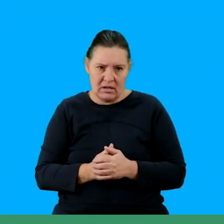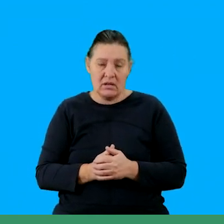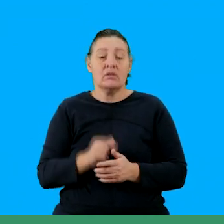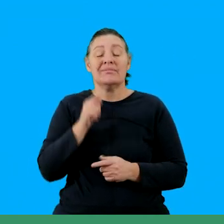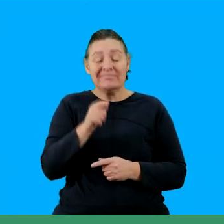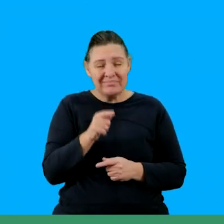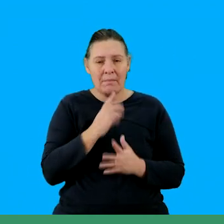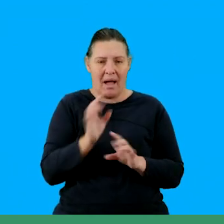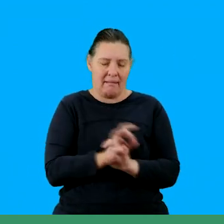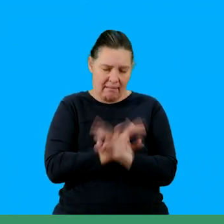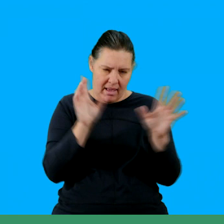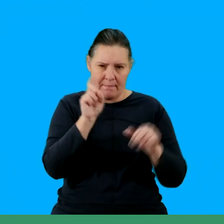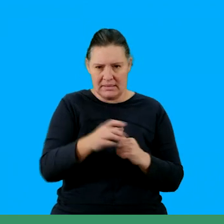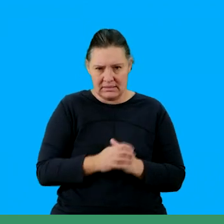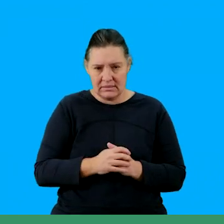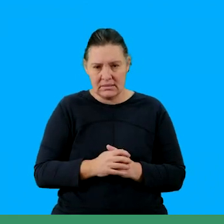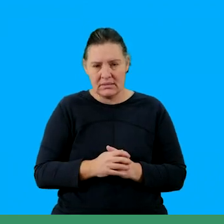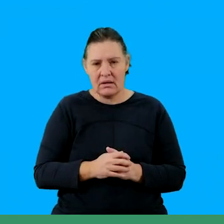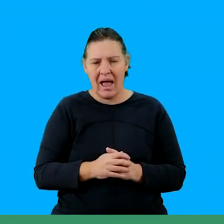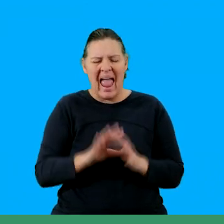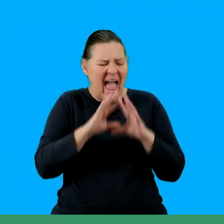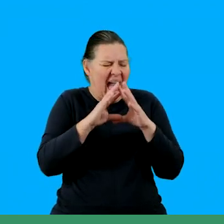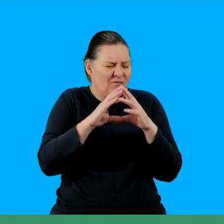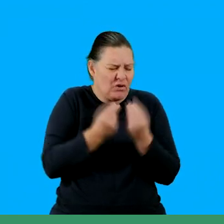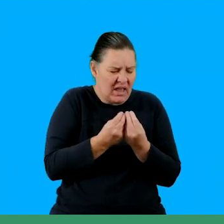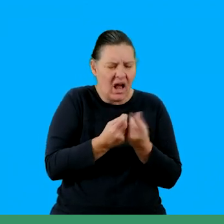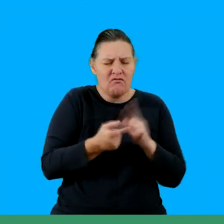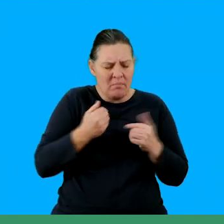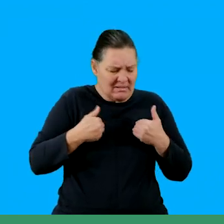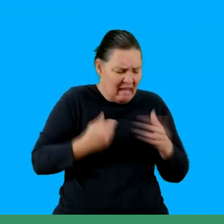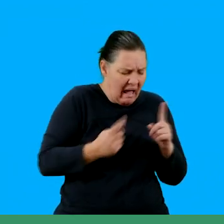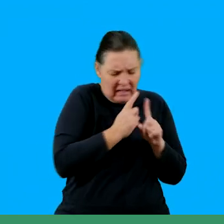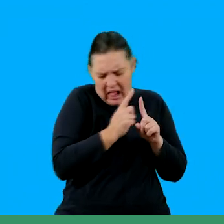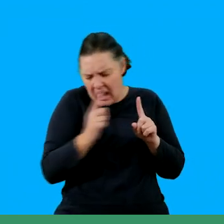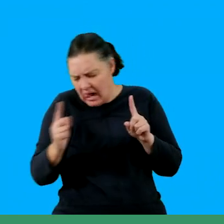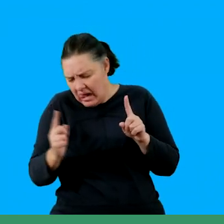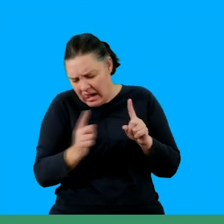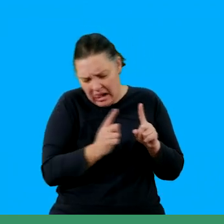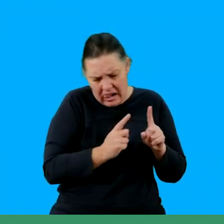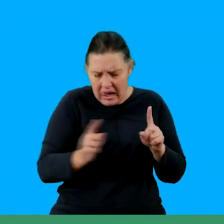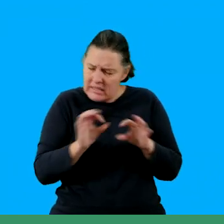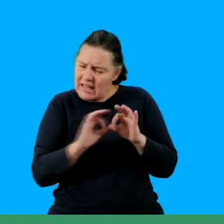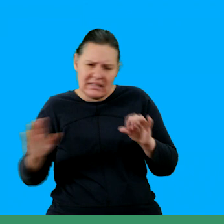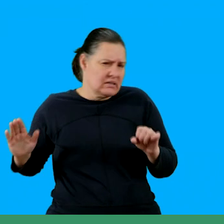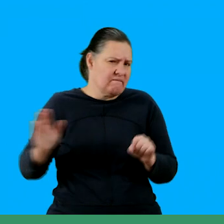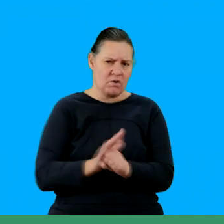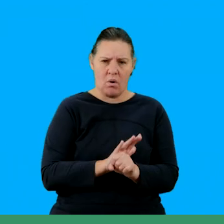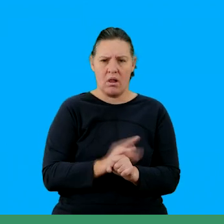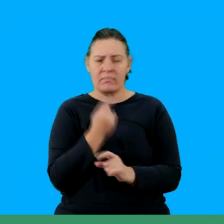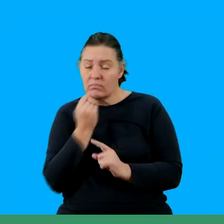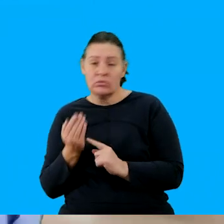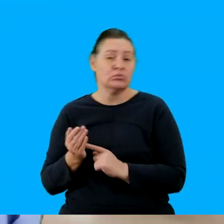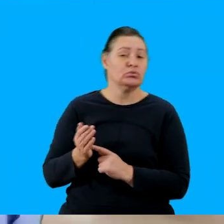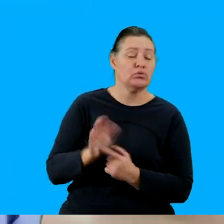the quoting should be clear. You quote everything and each and every part of the sentence so that